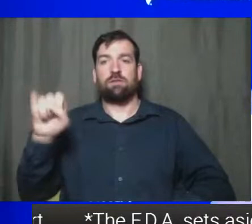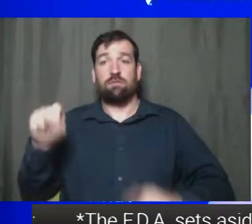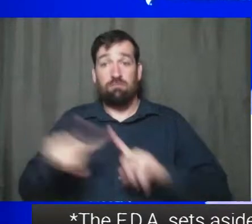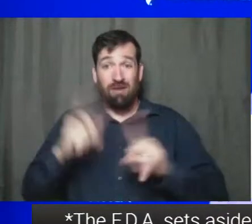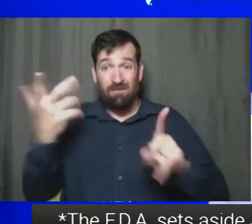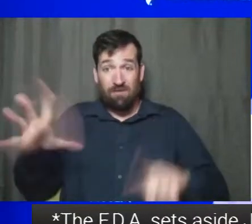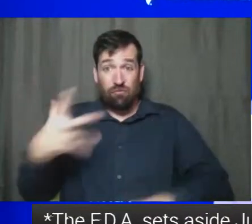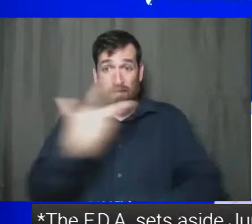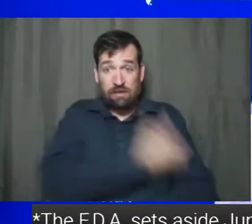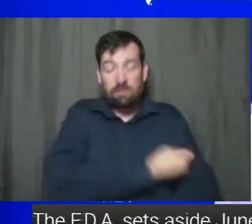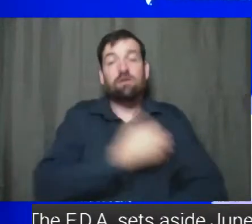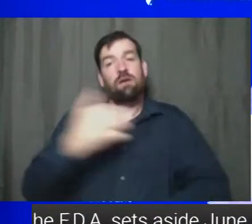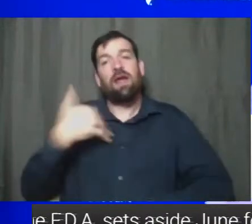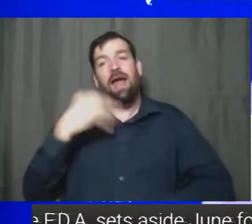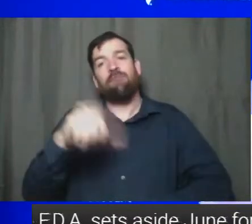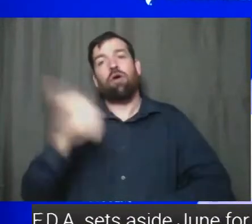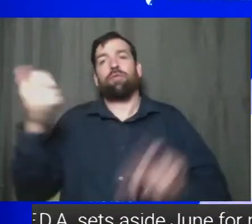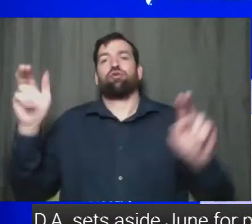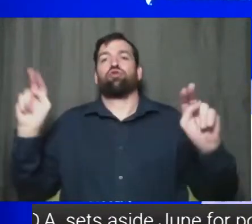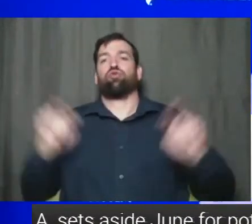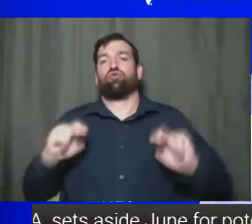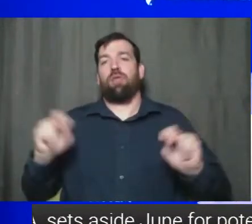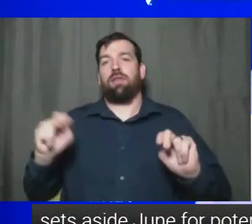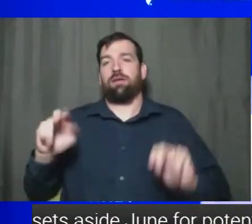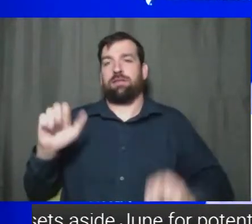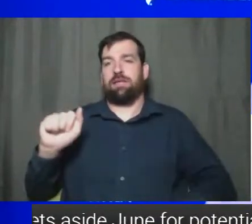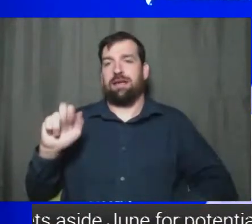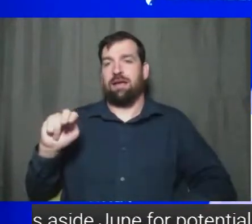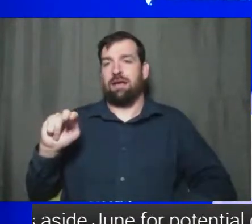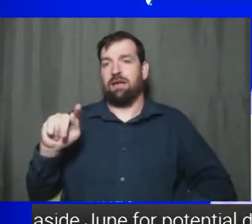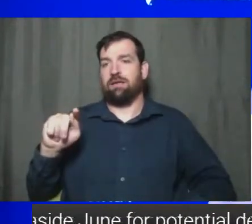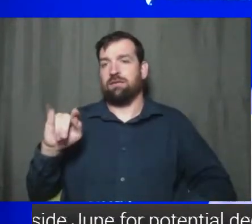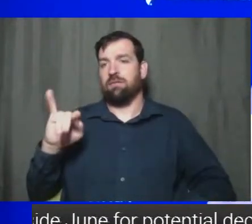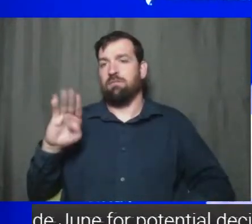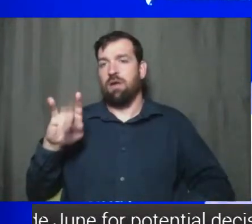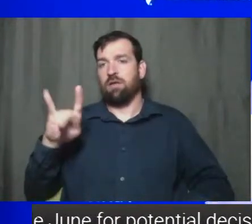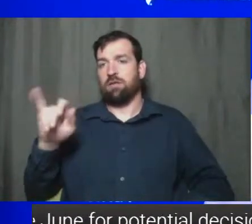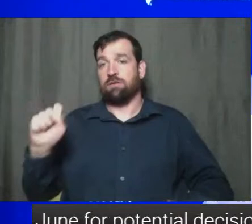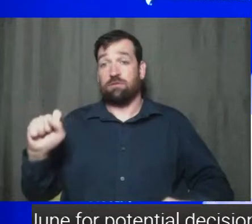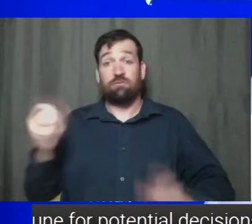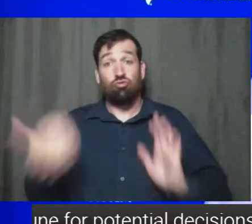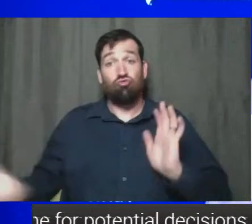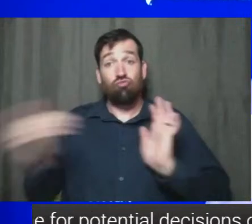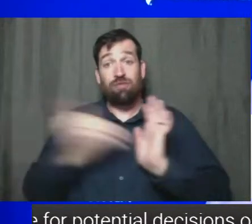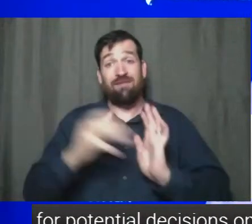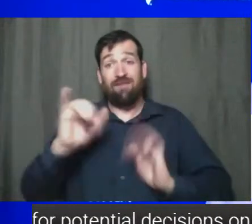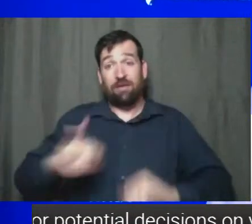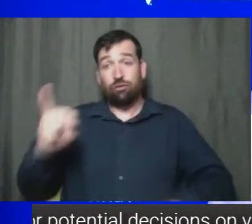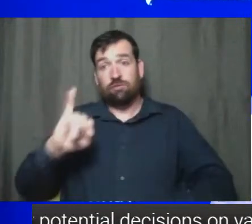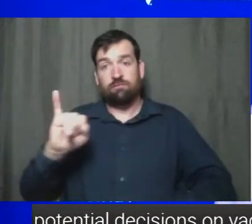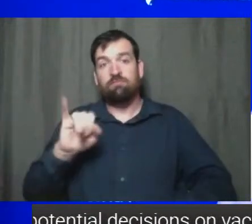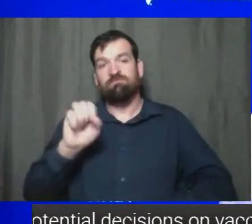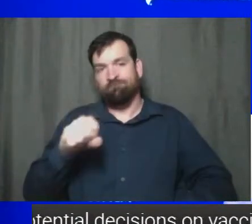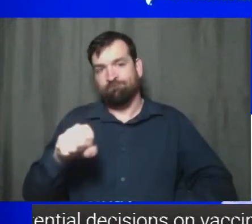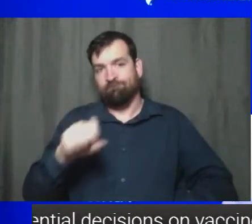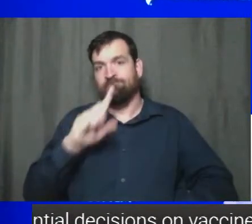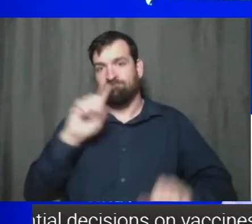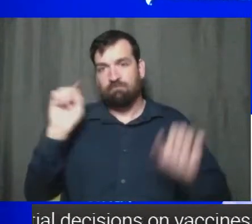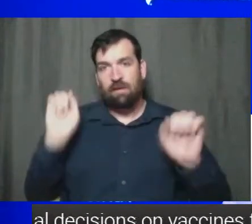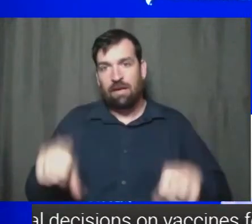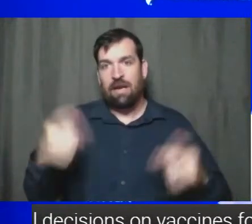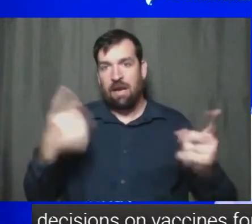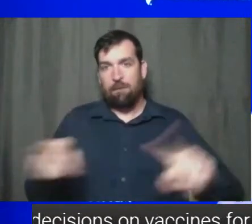other neutralizing antibodies. So I think the question of reinfection is, yes, it can happen. You can still be reinfected, but